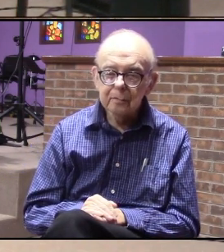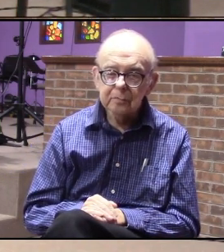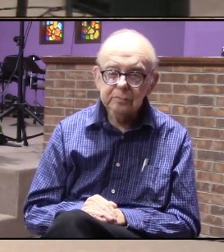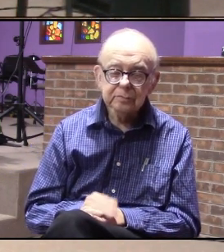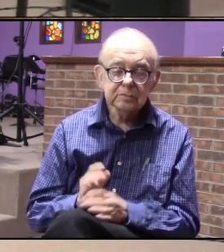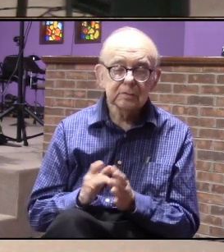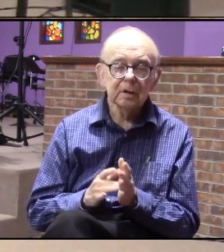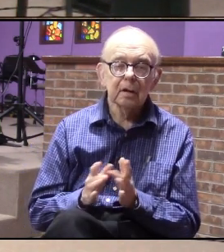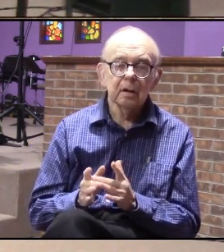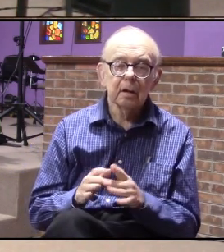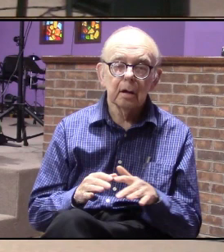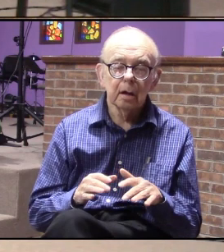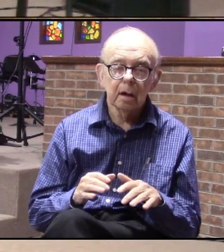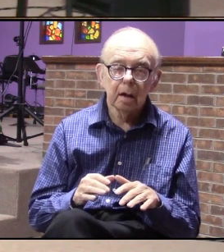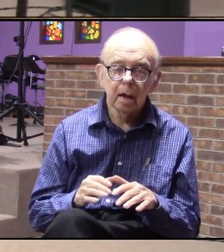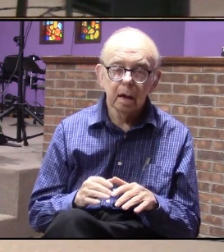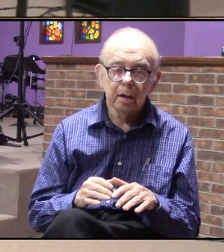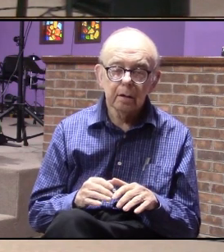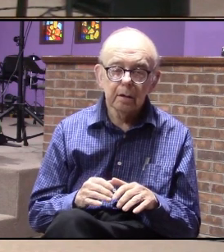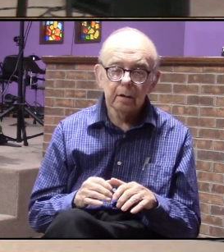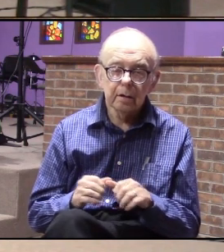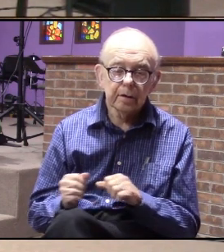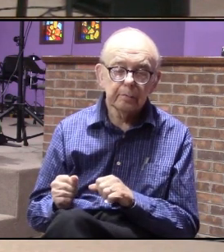Did Jesus take and put Peter back in the boat?